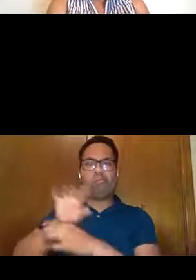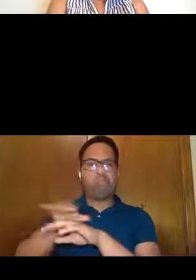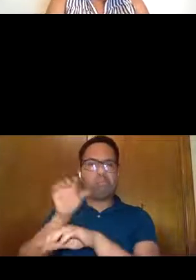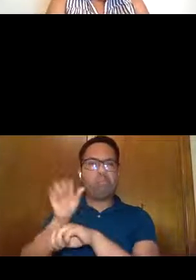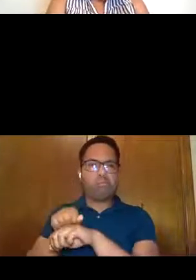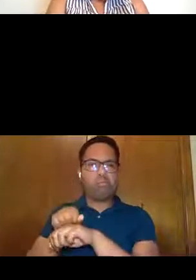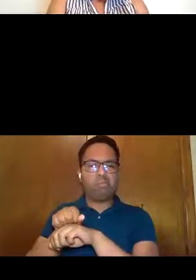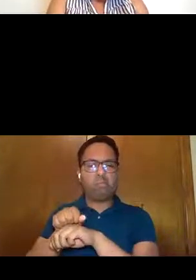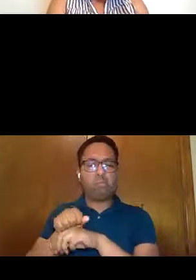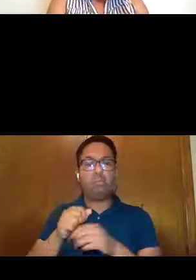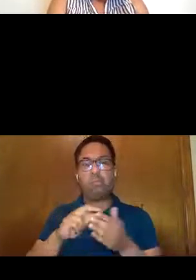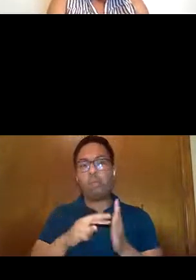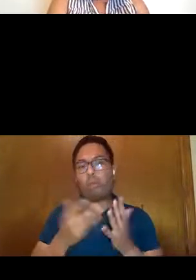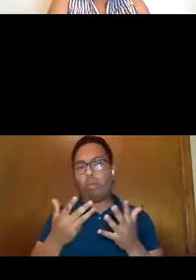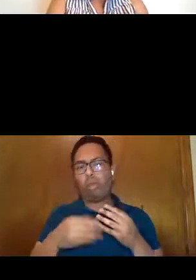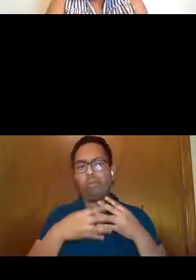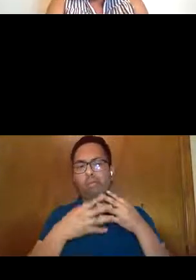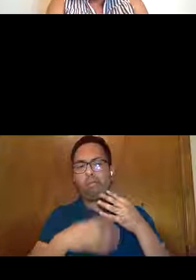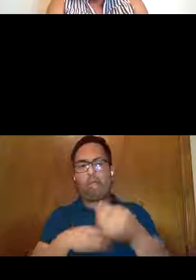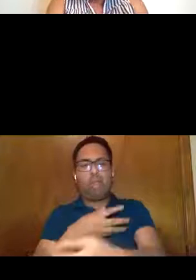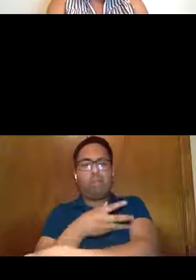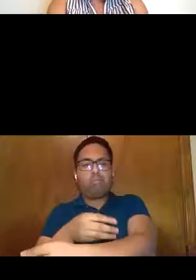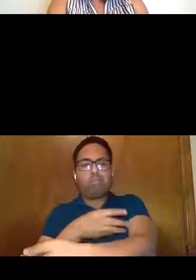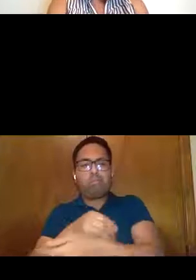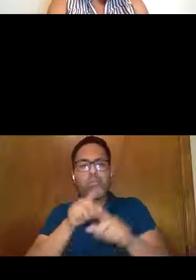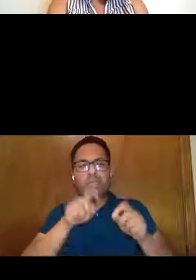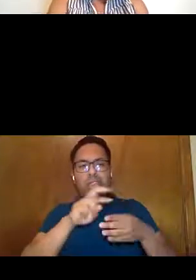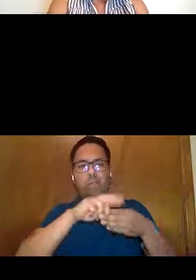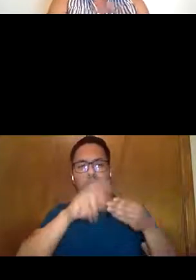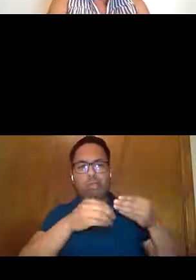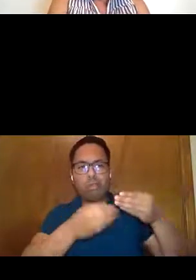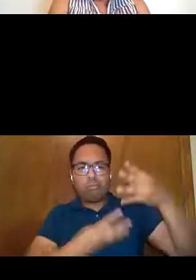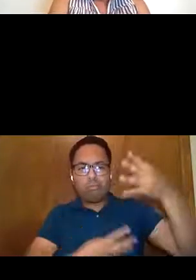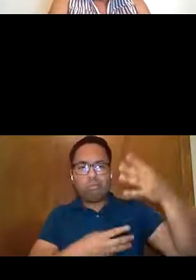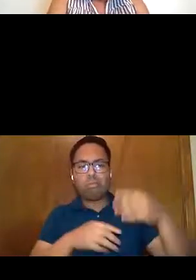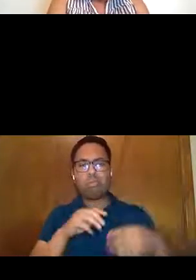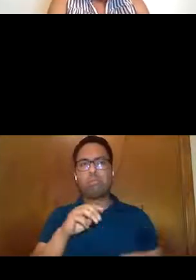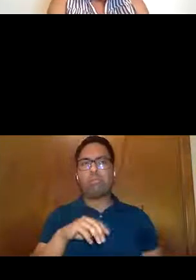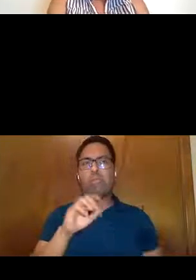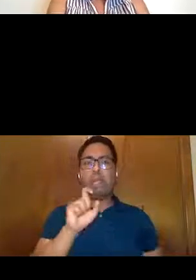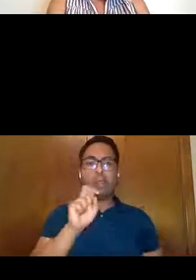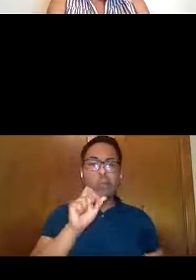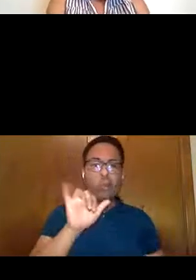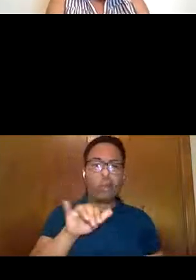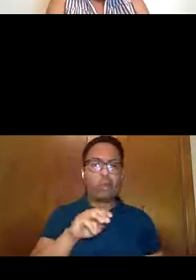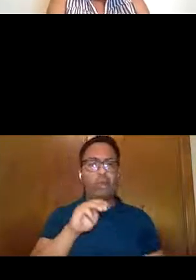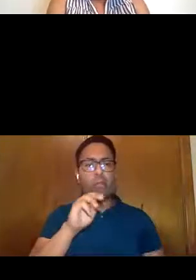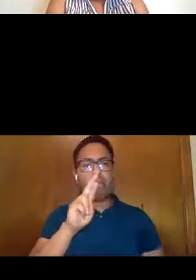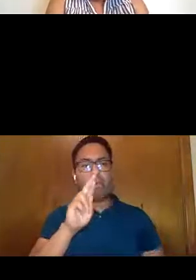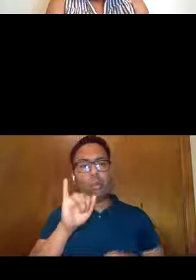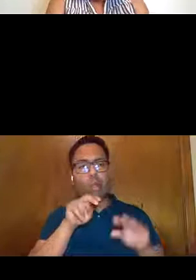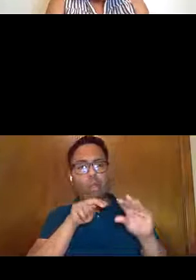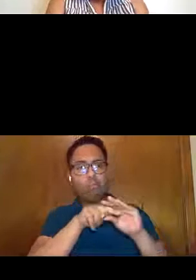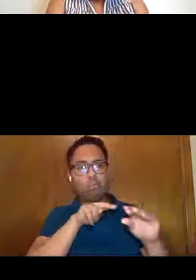include blood test results following up on x-rays, MRIs, all of those